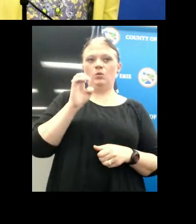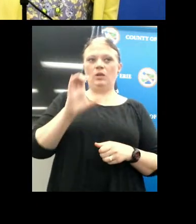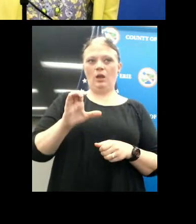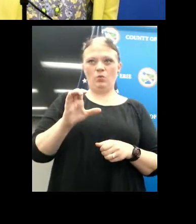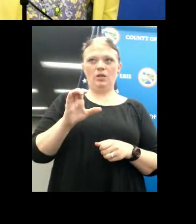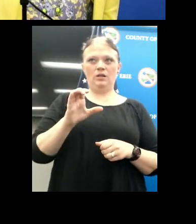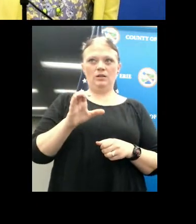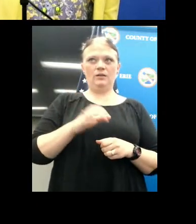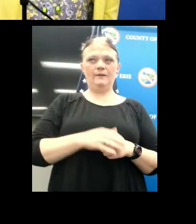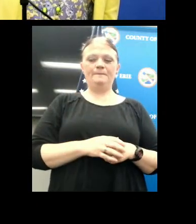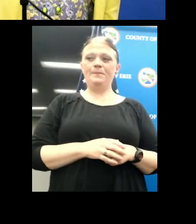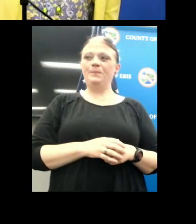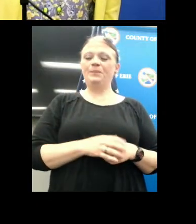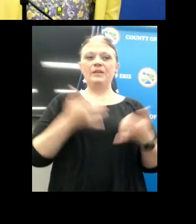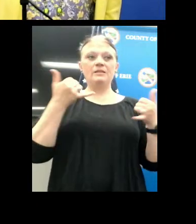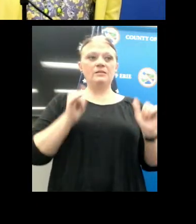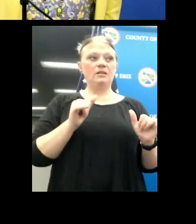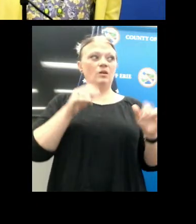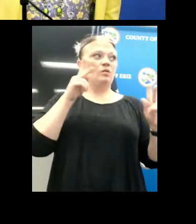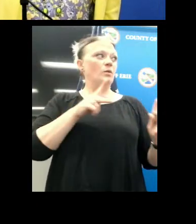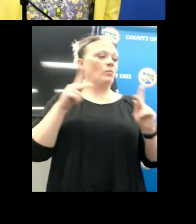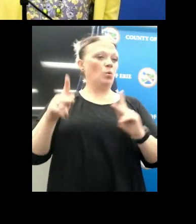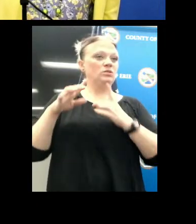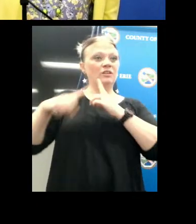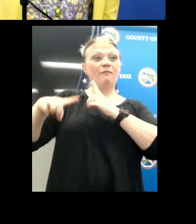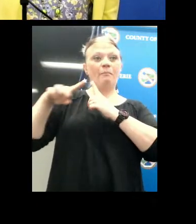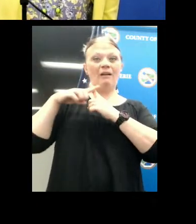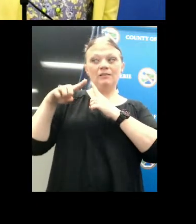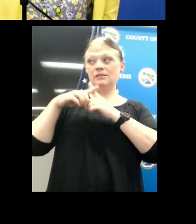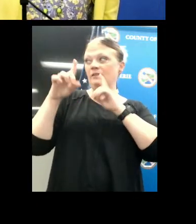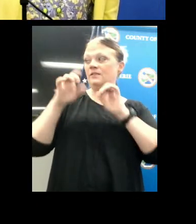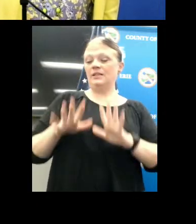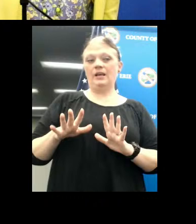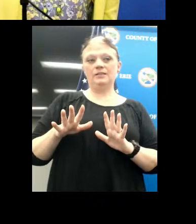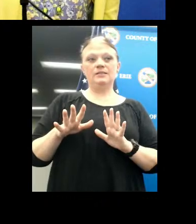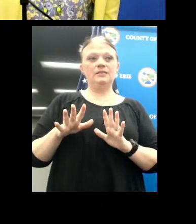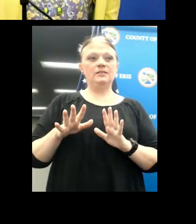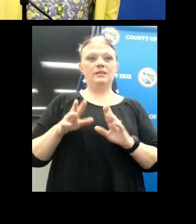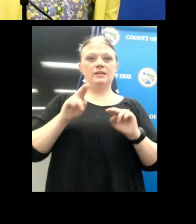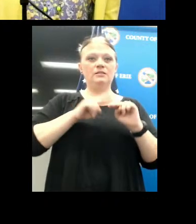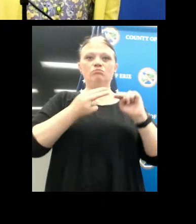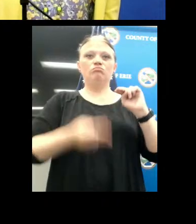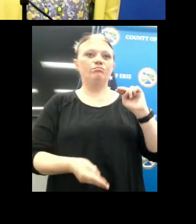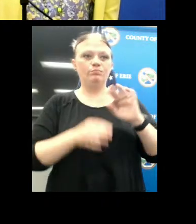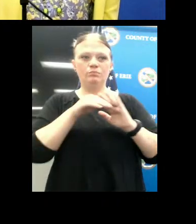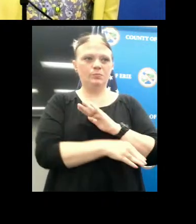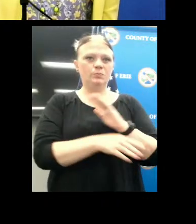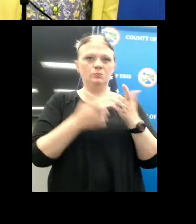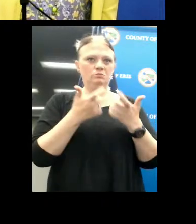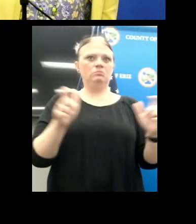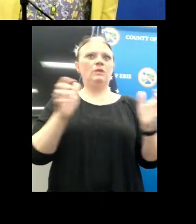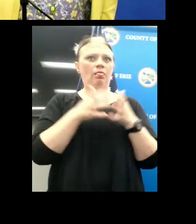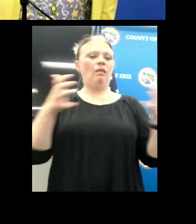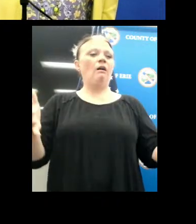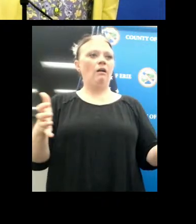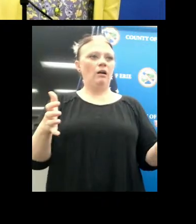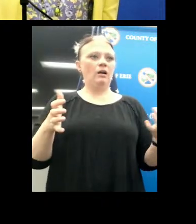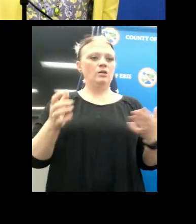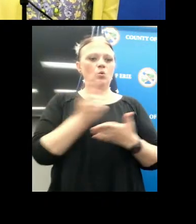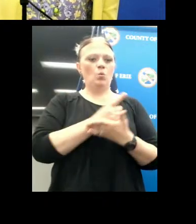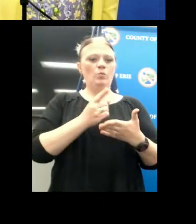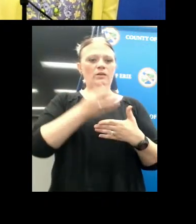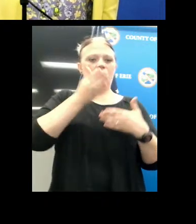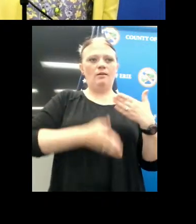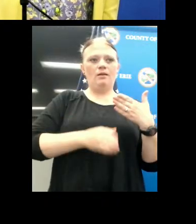County, and still the proportion of positive tests is declining significantly, whereas the week